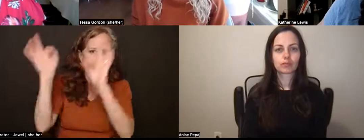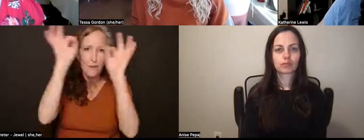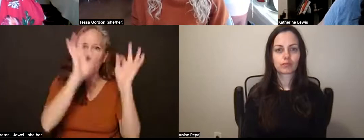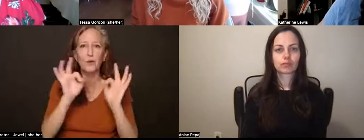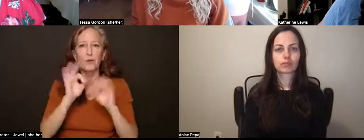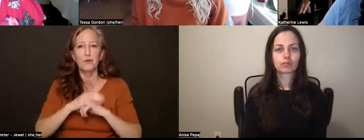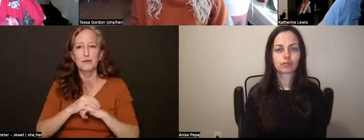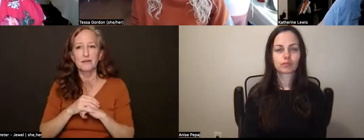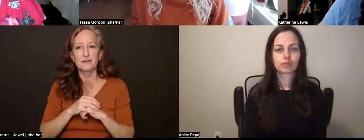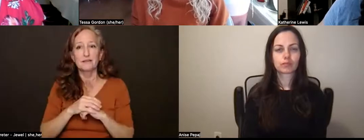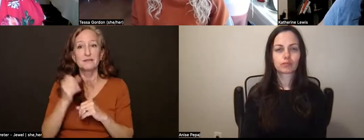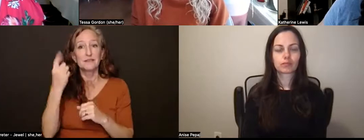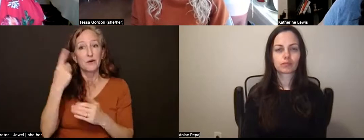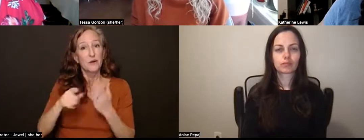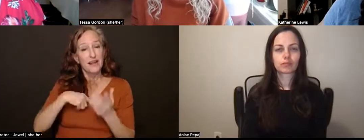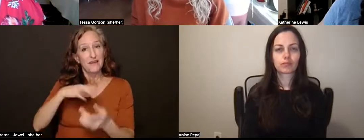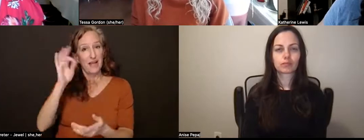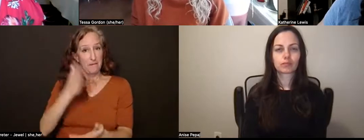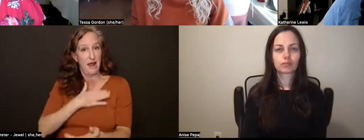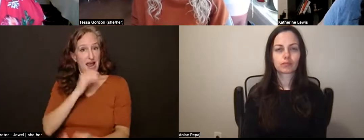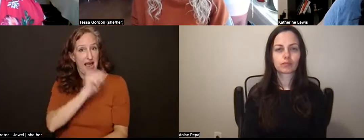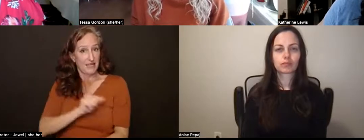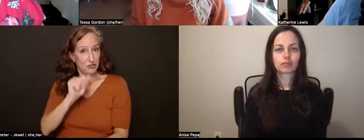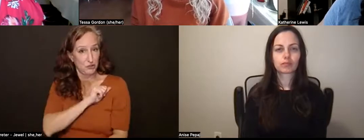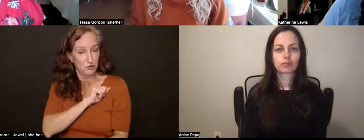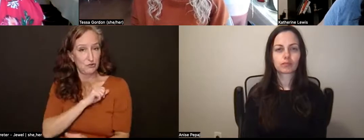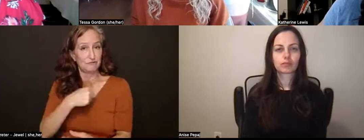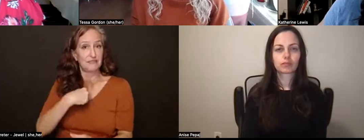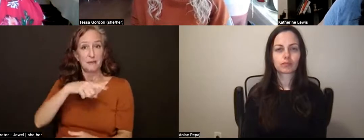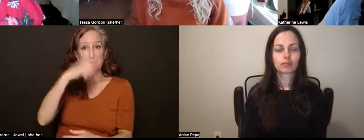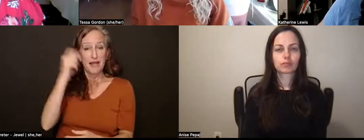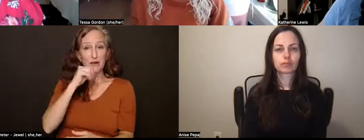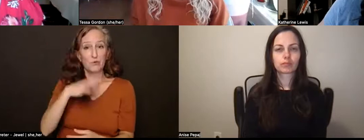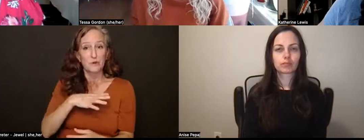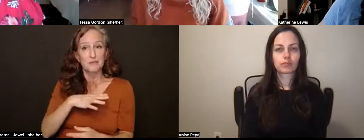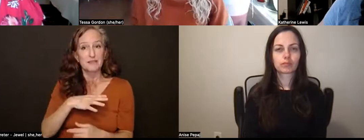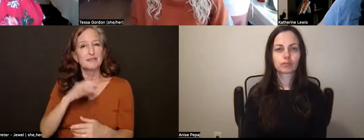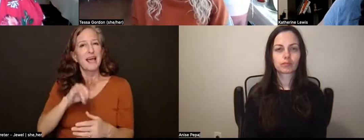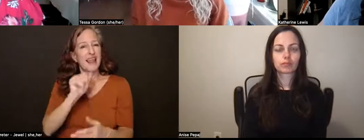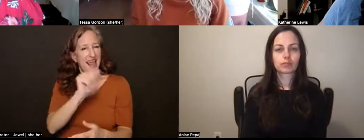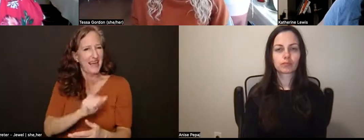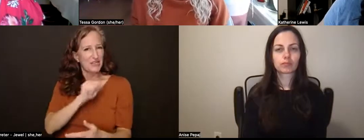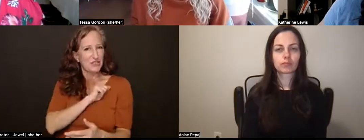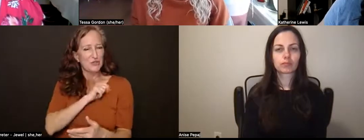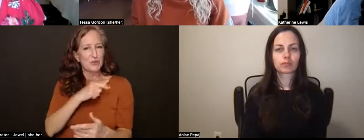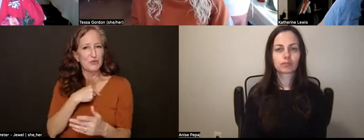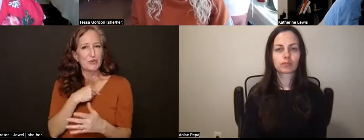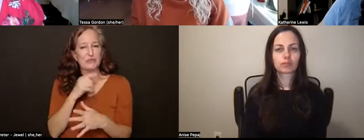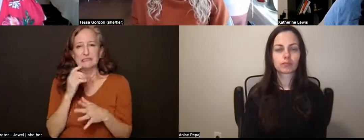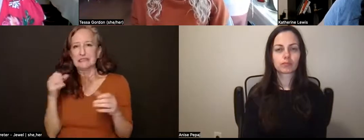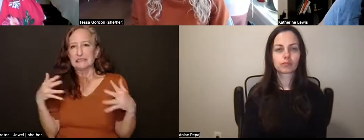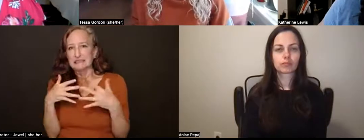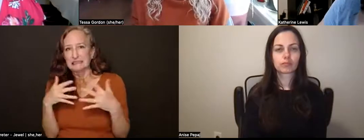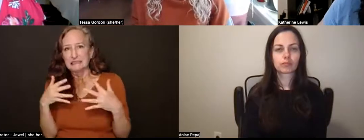But you know what I found with my attitude that I had as a Black woman? I was afraid to take that same attitude most of the time